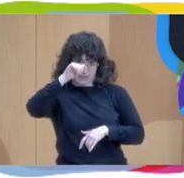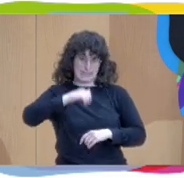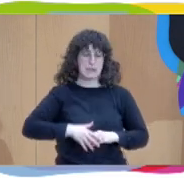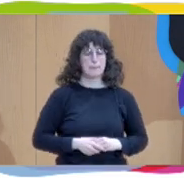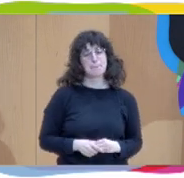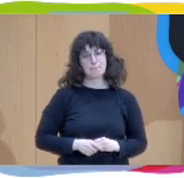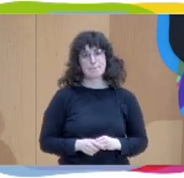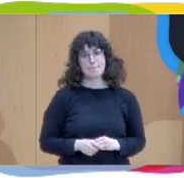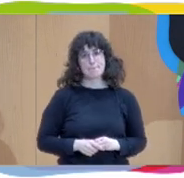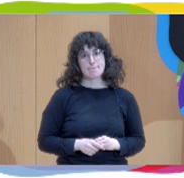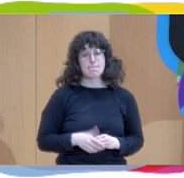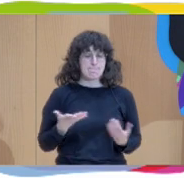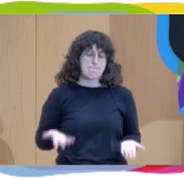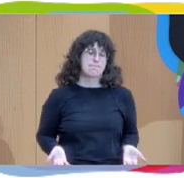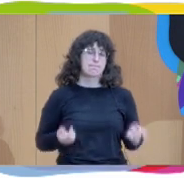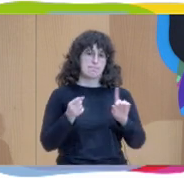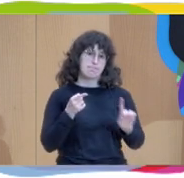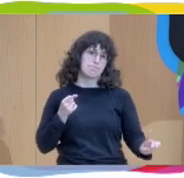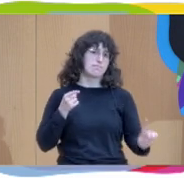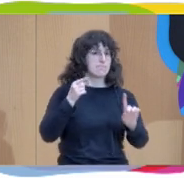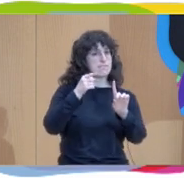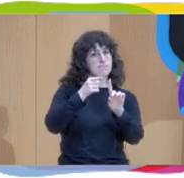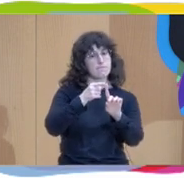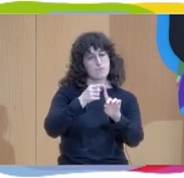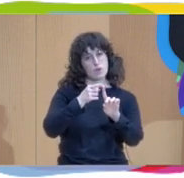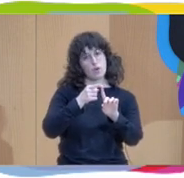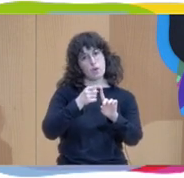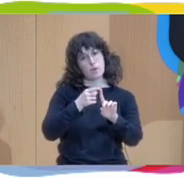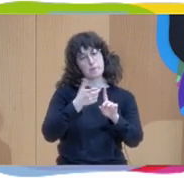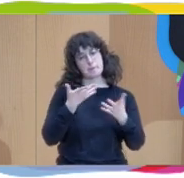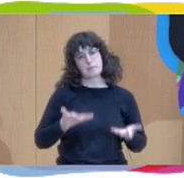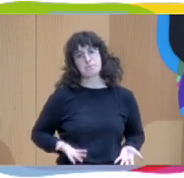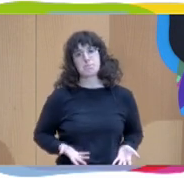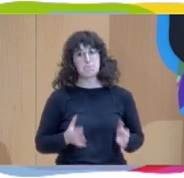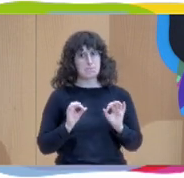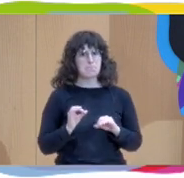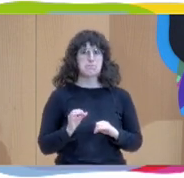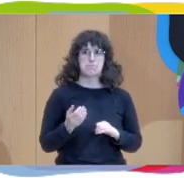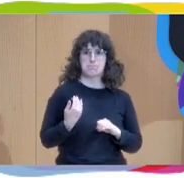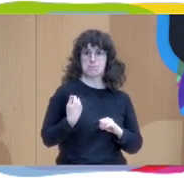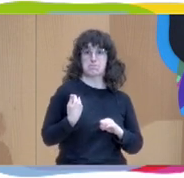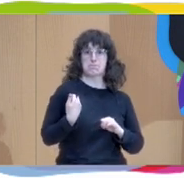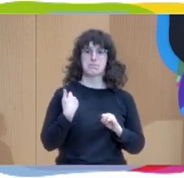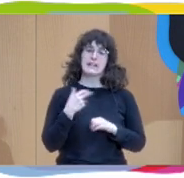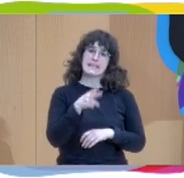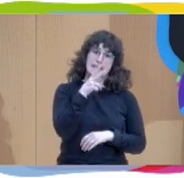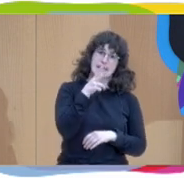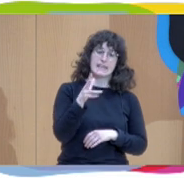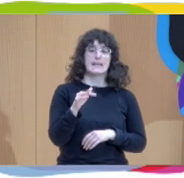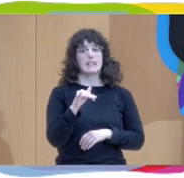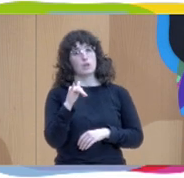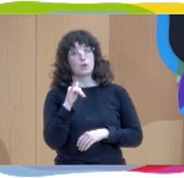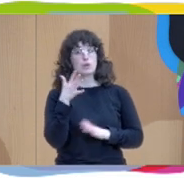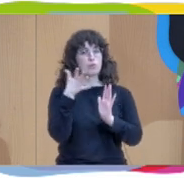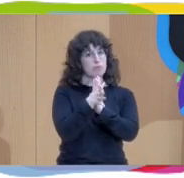The objective for the group B was, as Heiken and Jukka already said, learning to use some of the tools